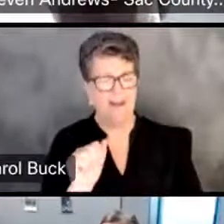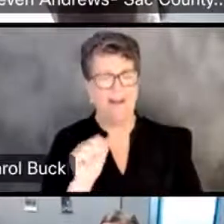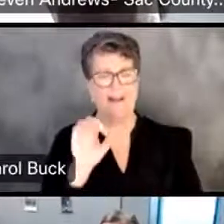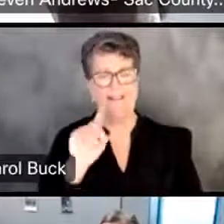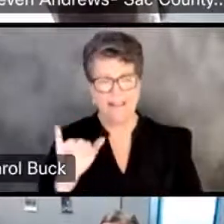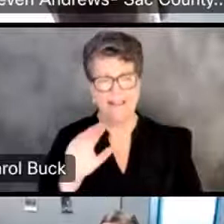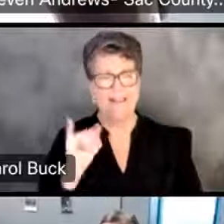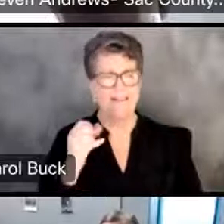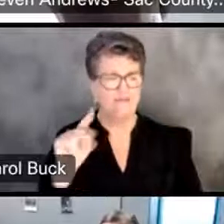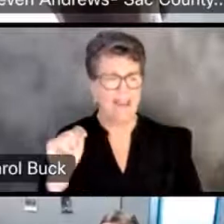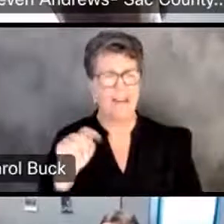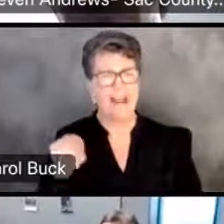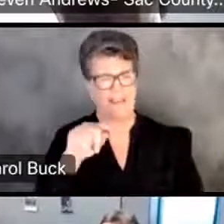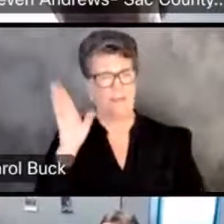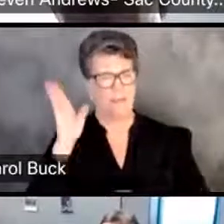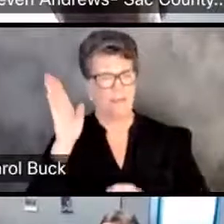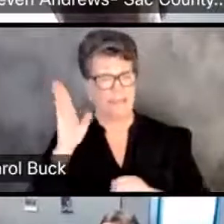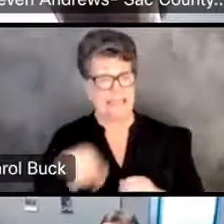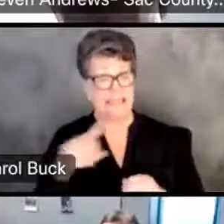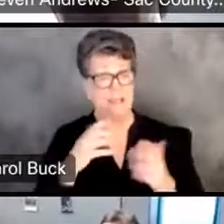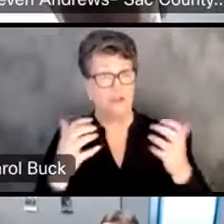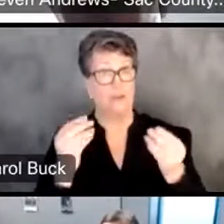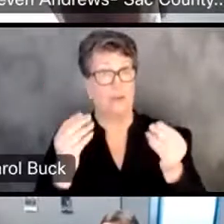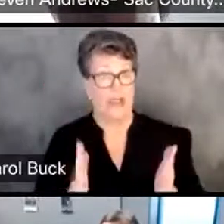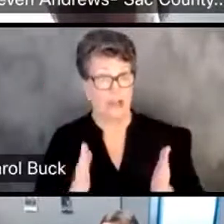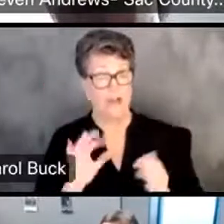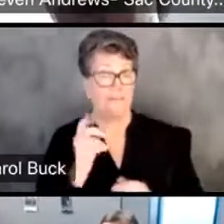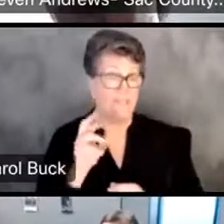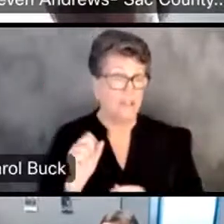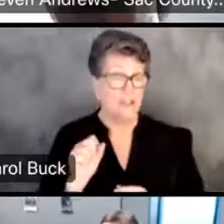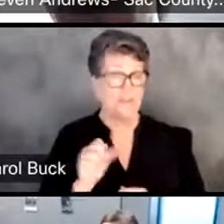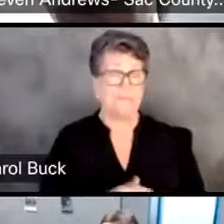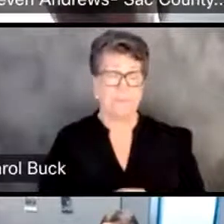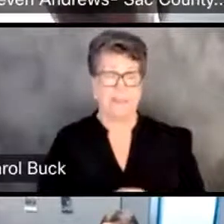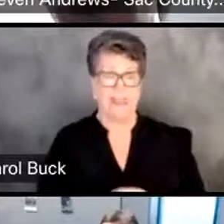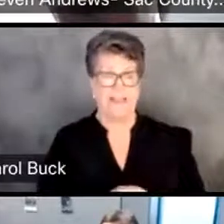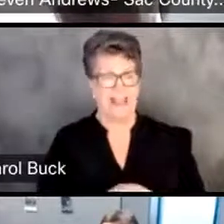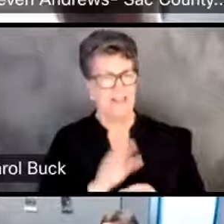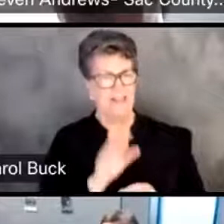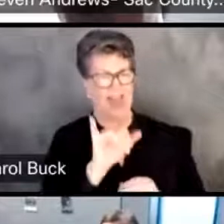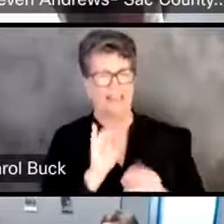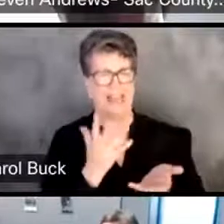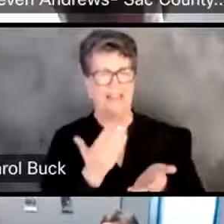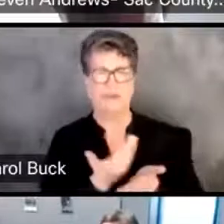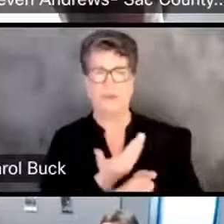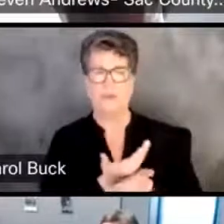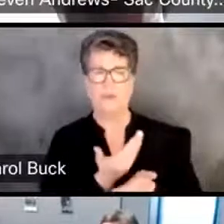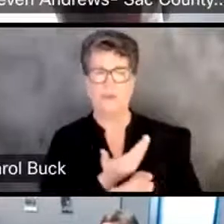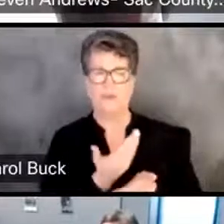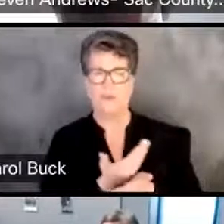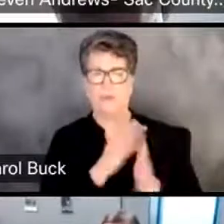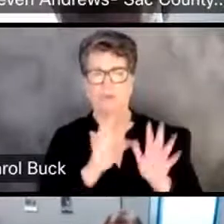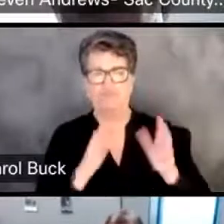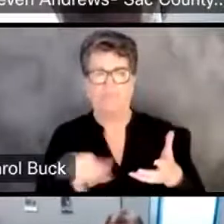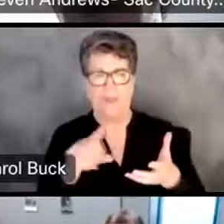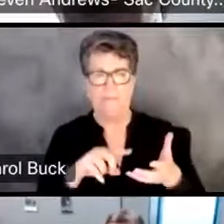Janet that they would be presenting to providers and vendors, and so that's kind of a new realm for them.